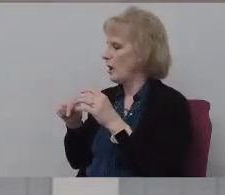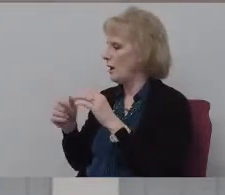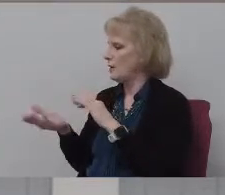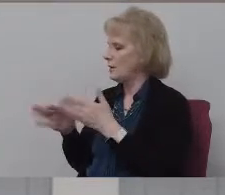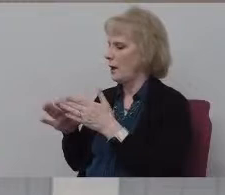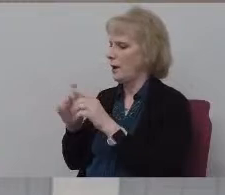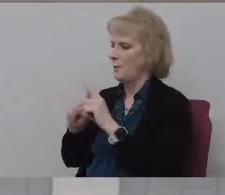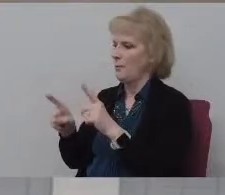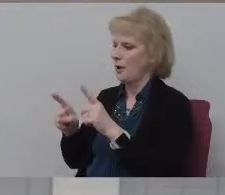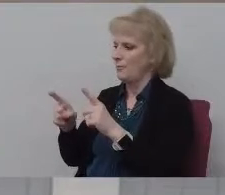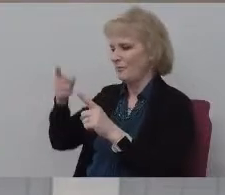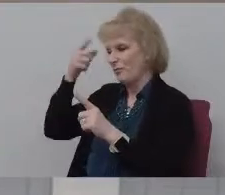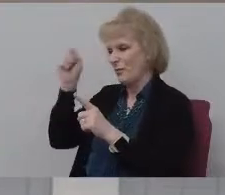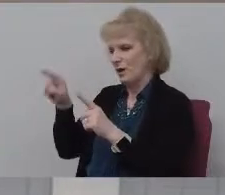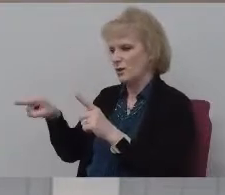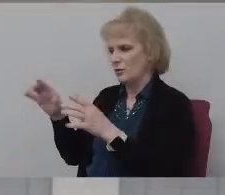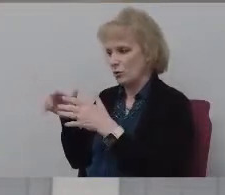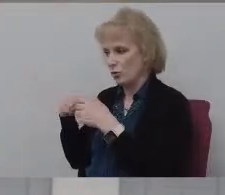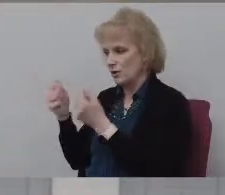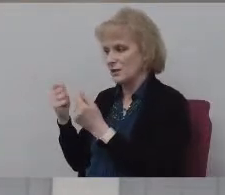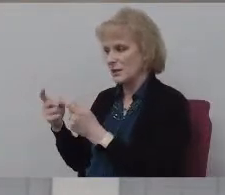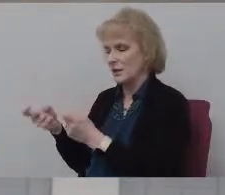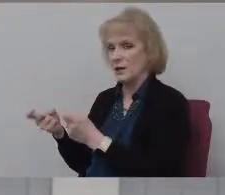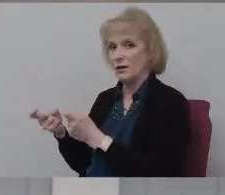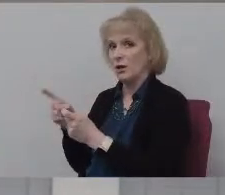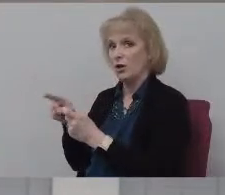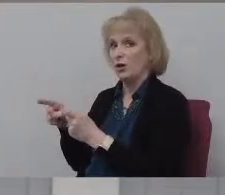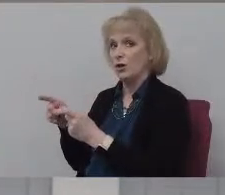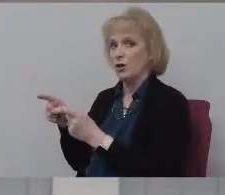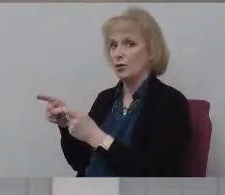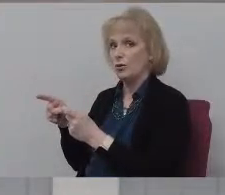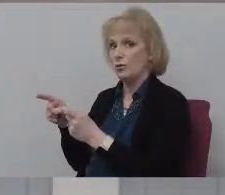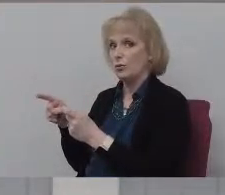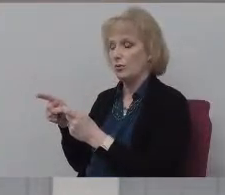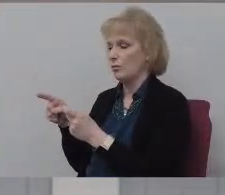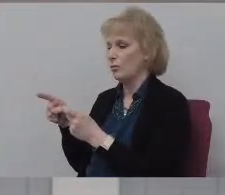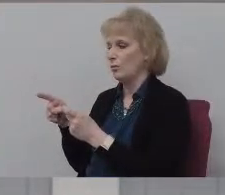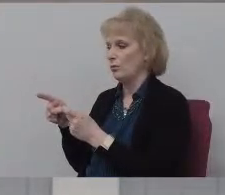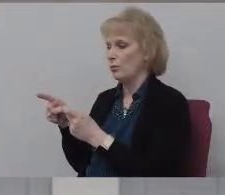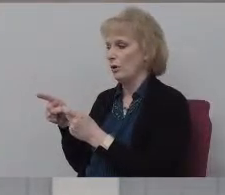hast given great occasion to the enemies of the Lord to blaspheme, the child also